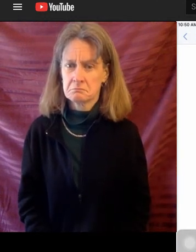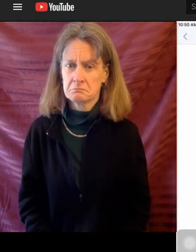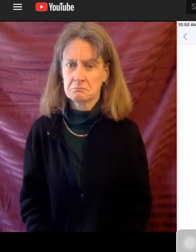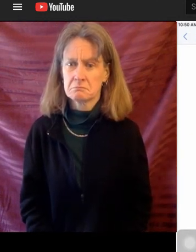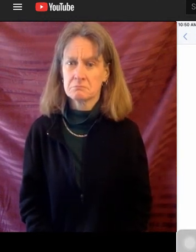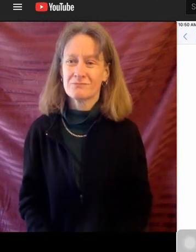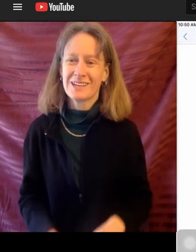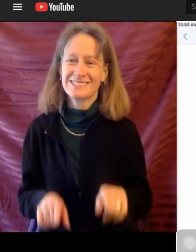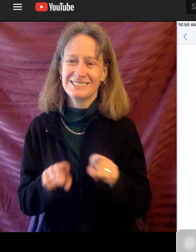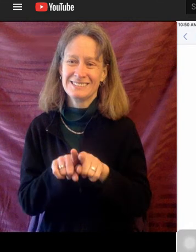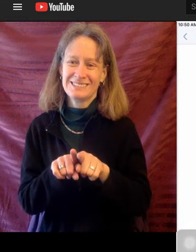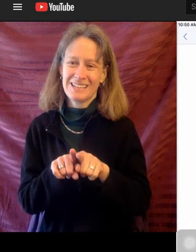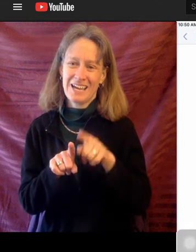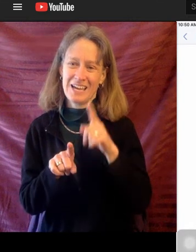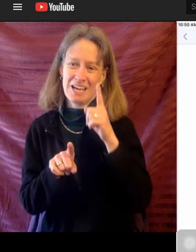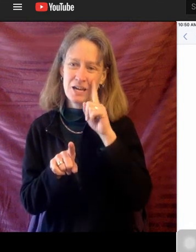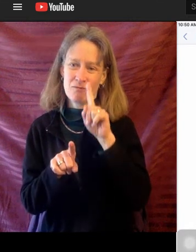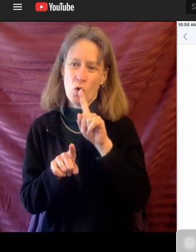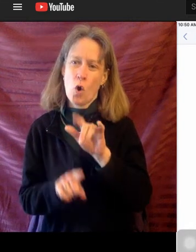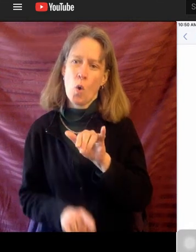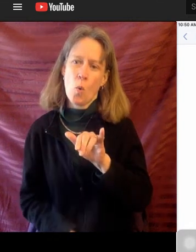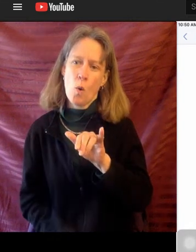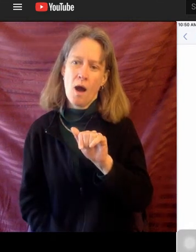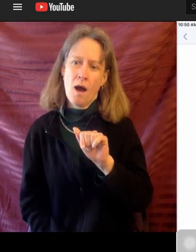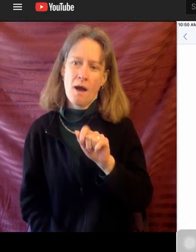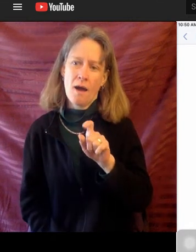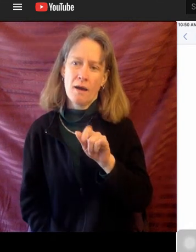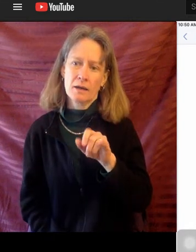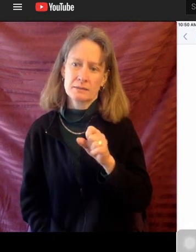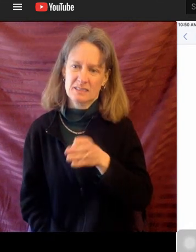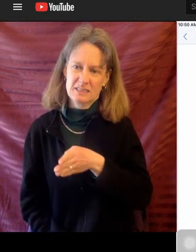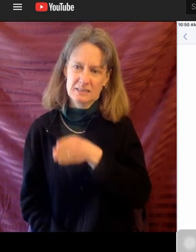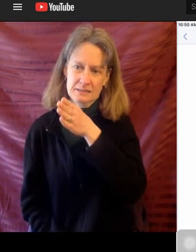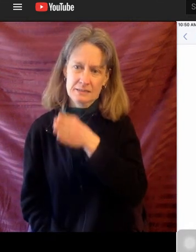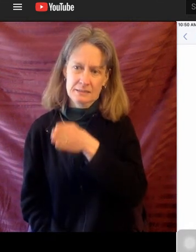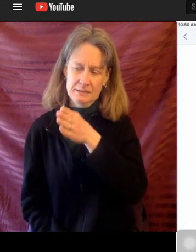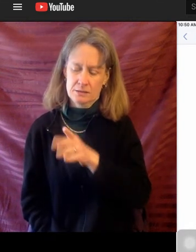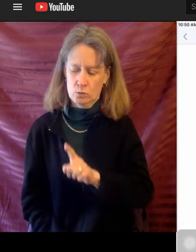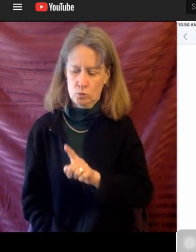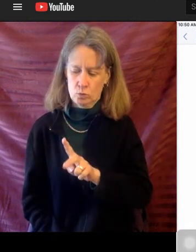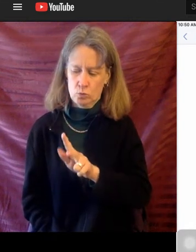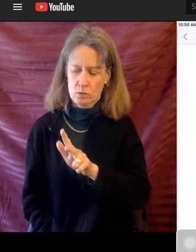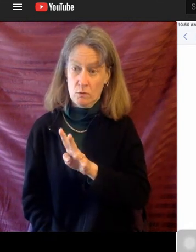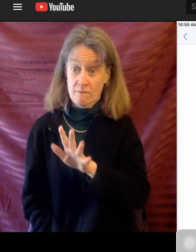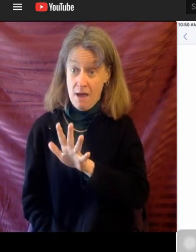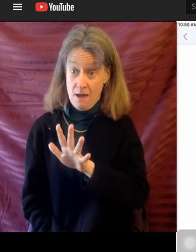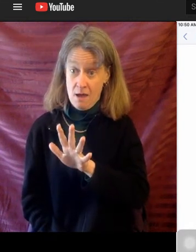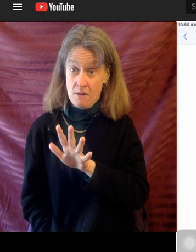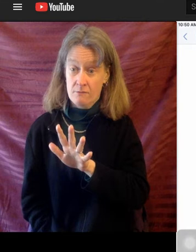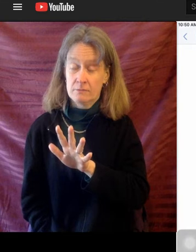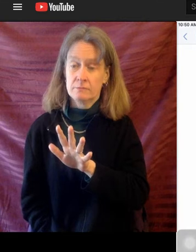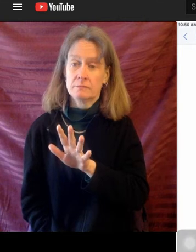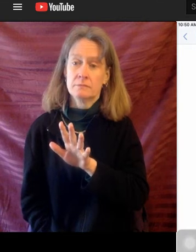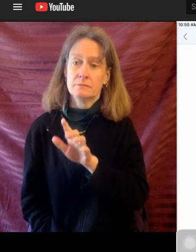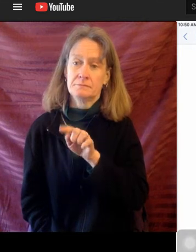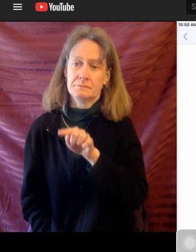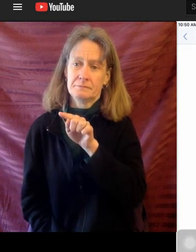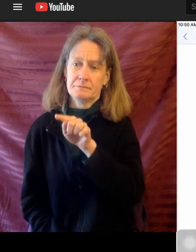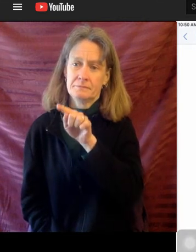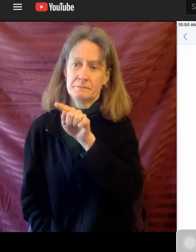And I'm going to do the same on my y-axis. 1, 2, 3, 4, 5,